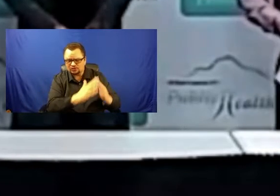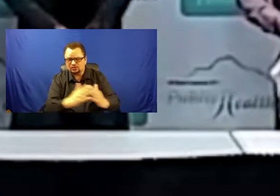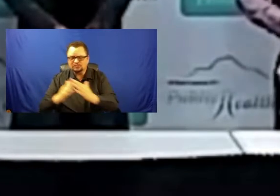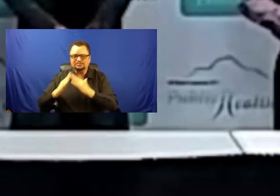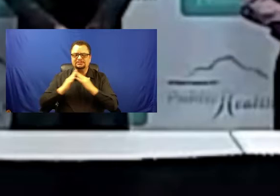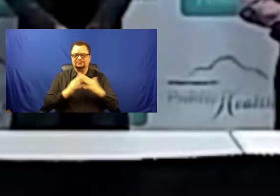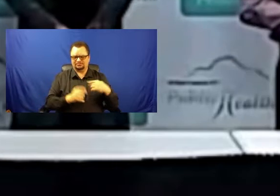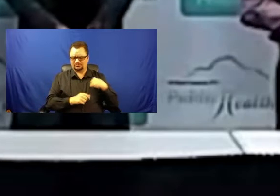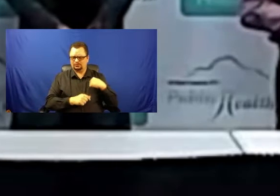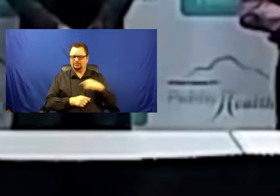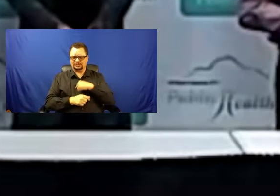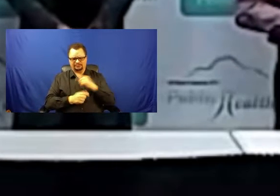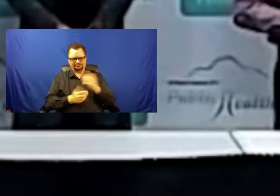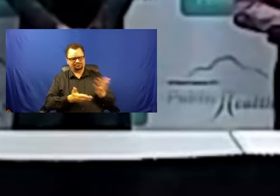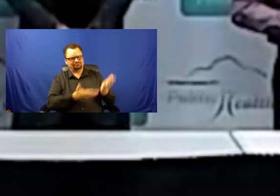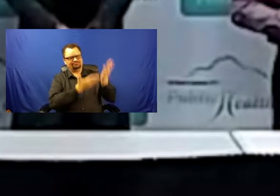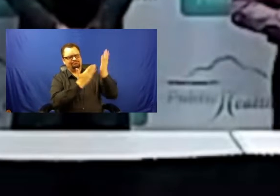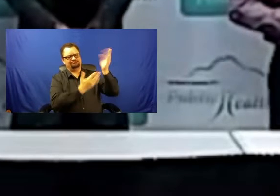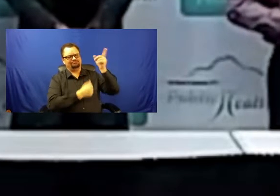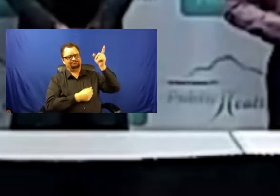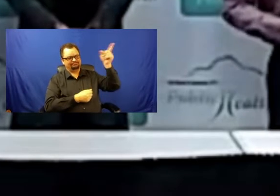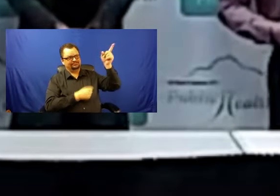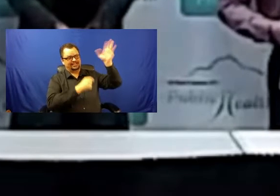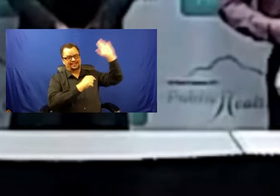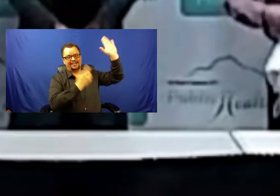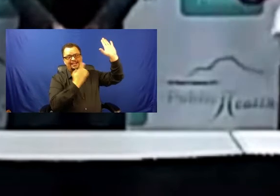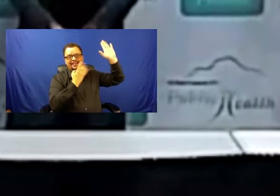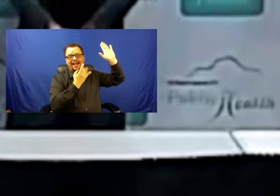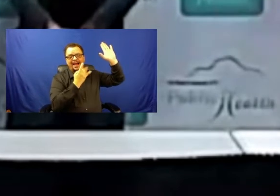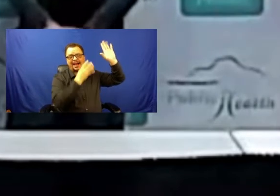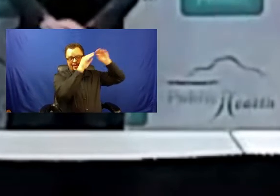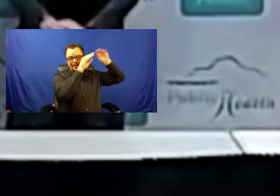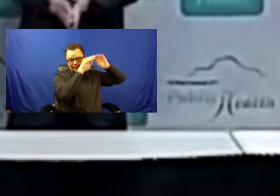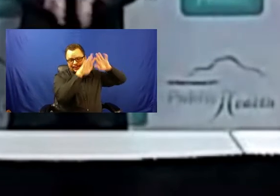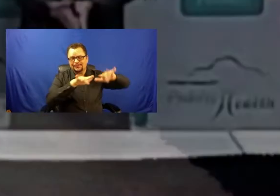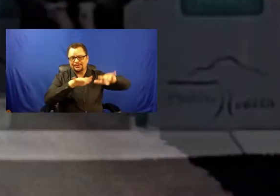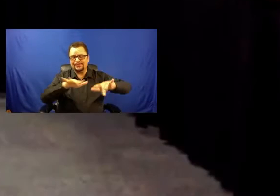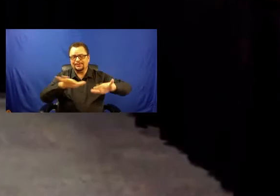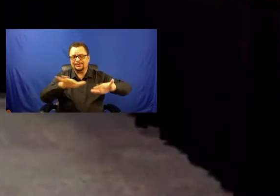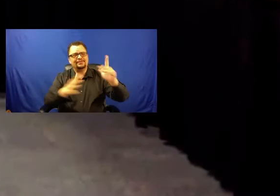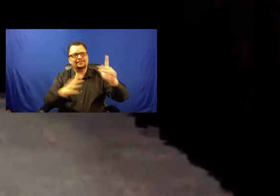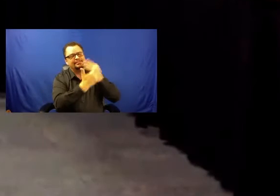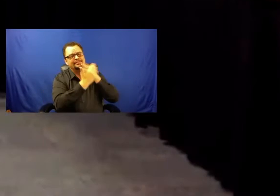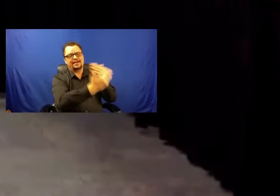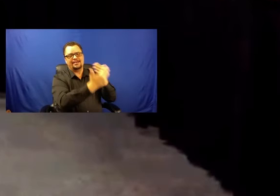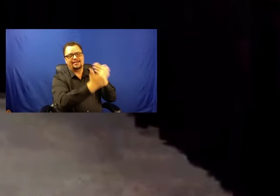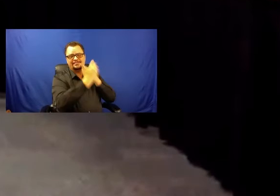you, Susan. Thank you, El Paso County Public Health. Thank you, Dr.